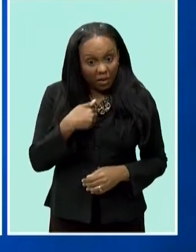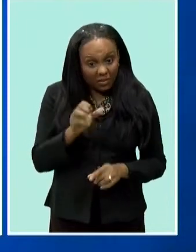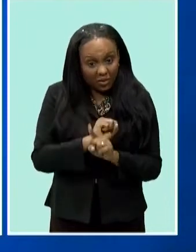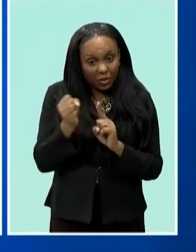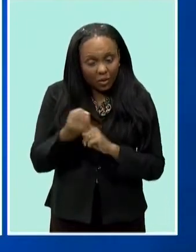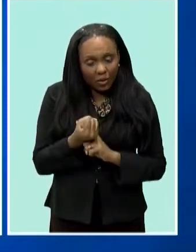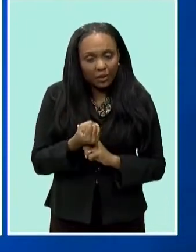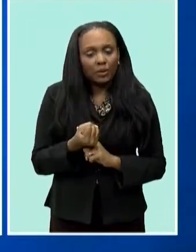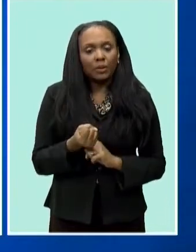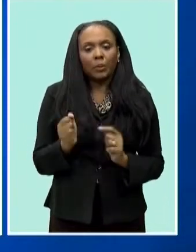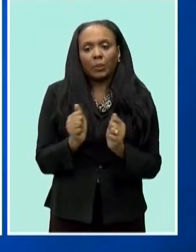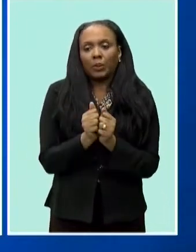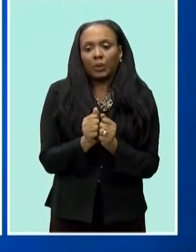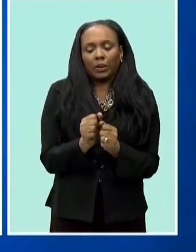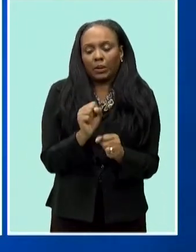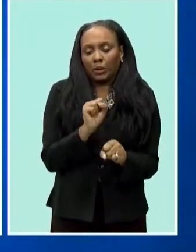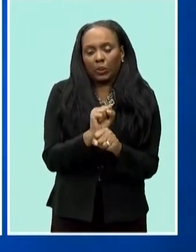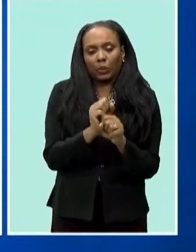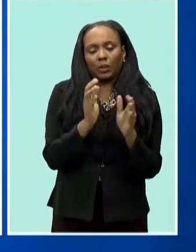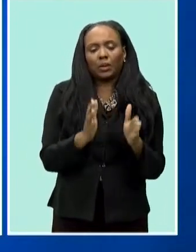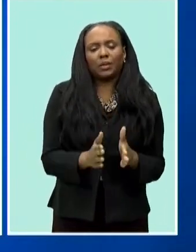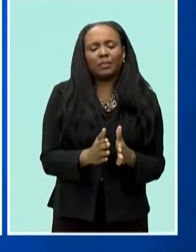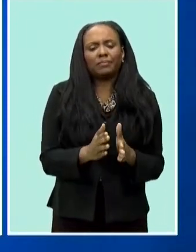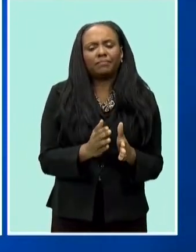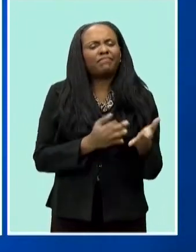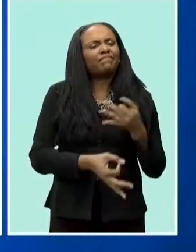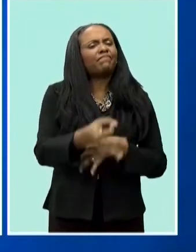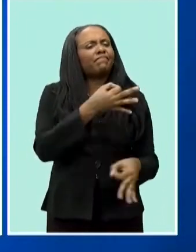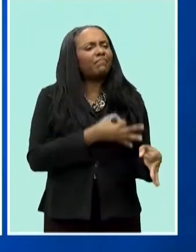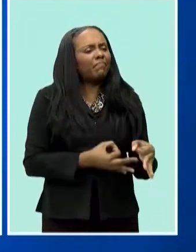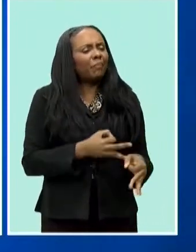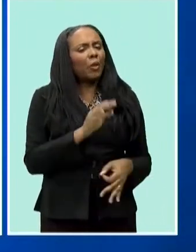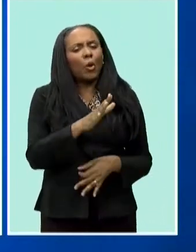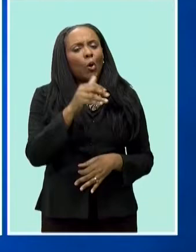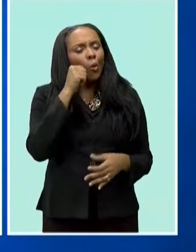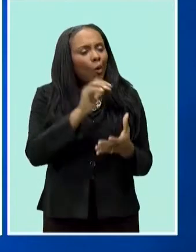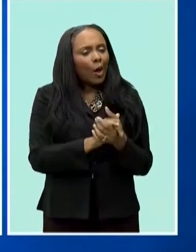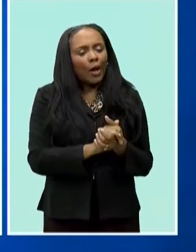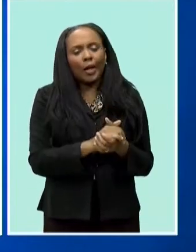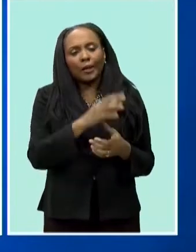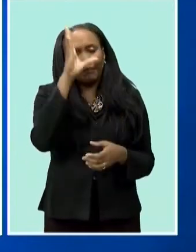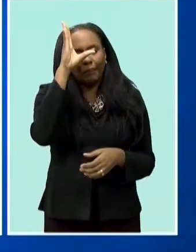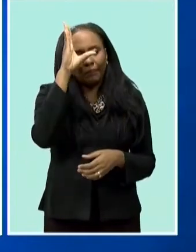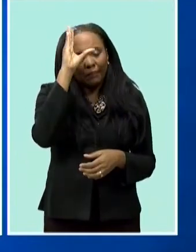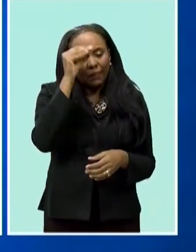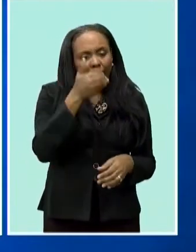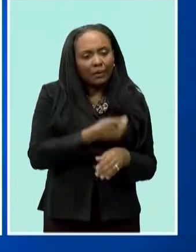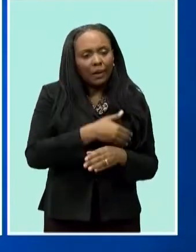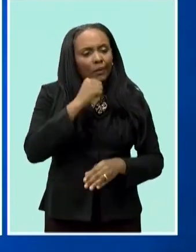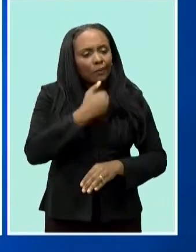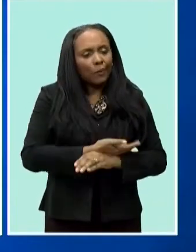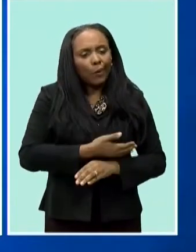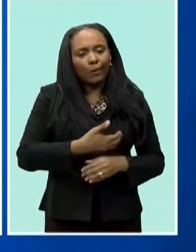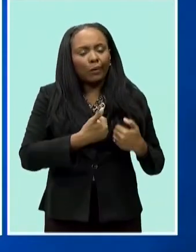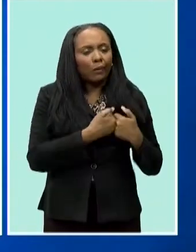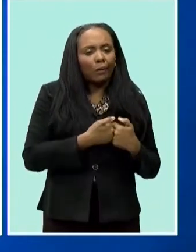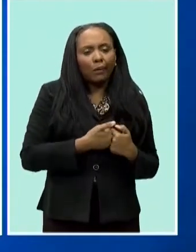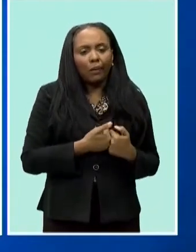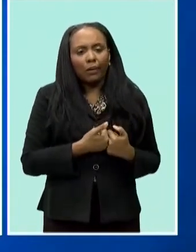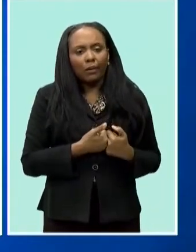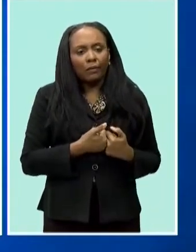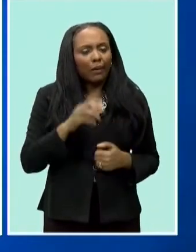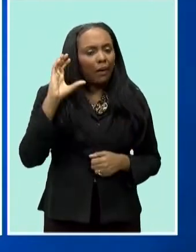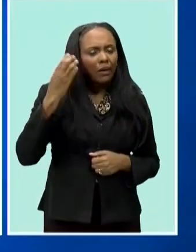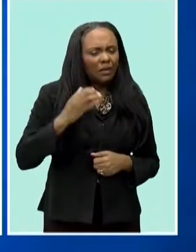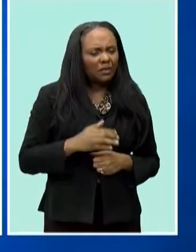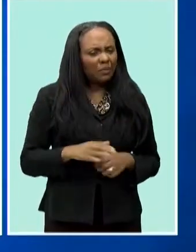worker, just assume it was your son, daughter, husband, wife, girlfriend, boyfriend, cousin. Treat the person as